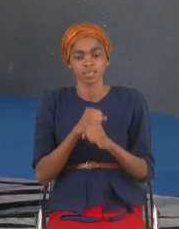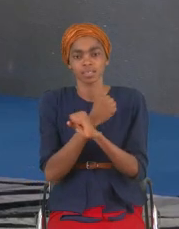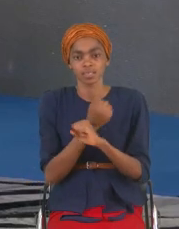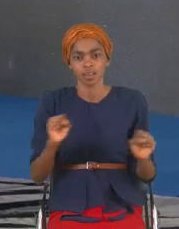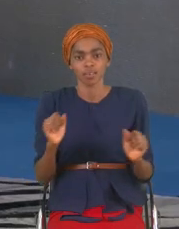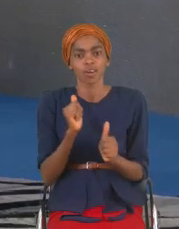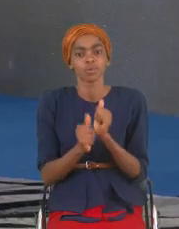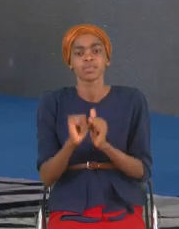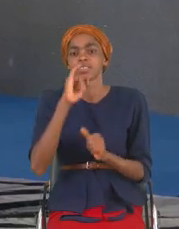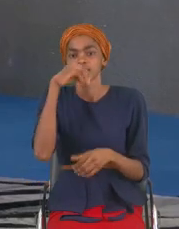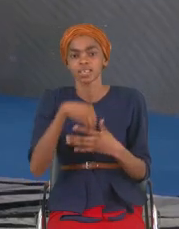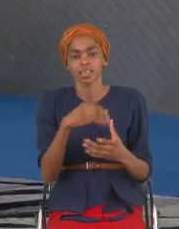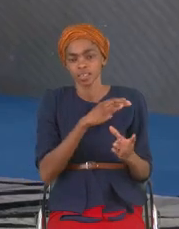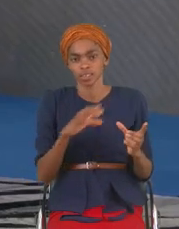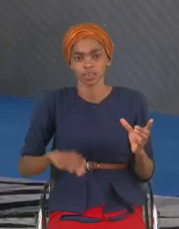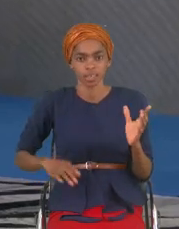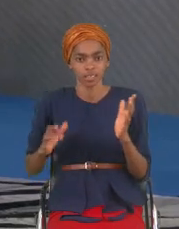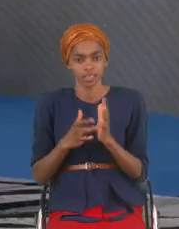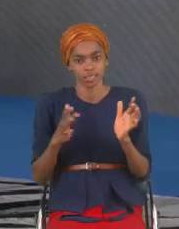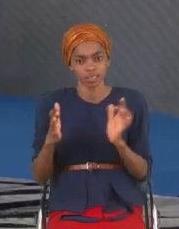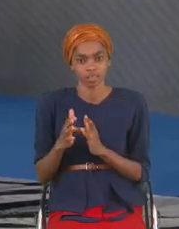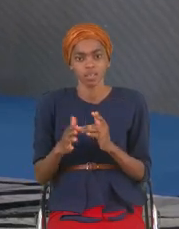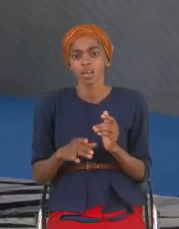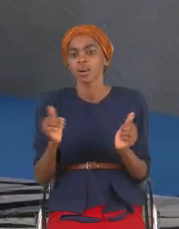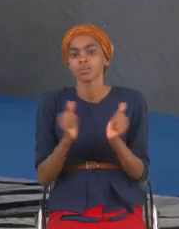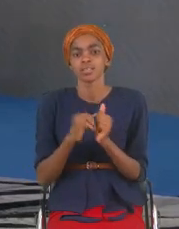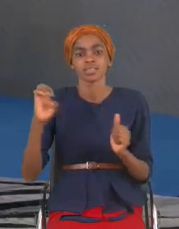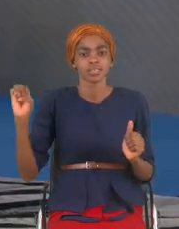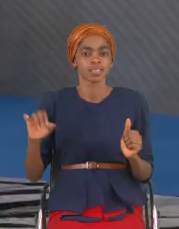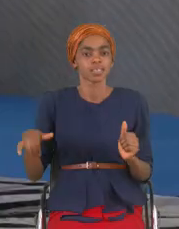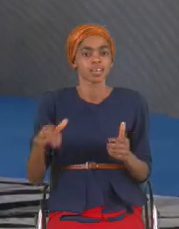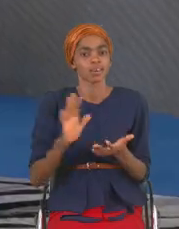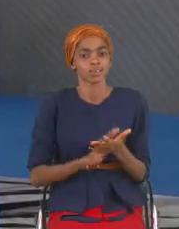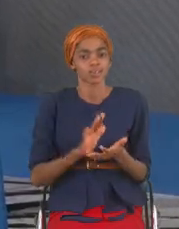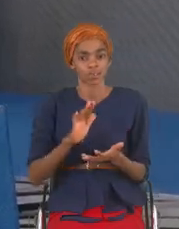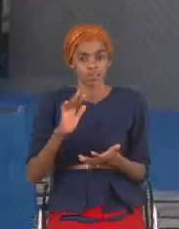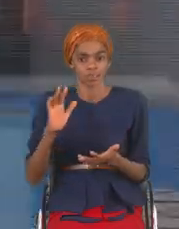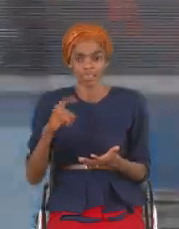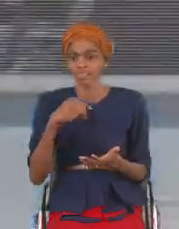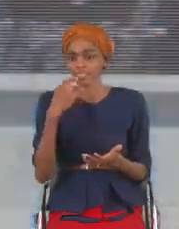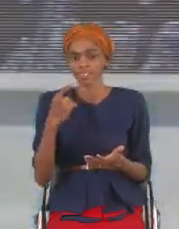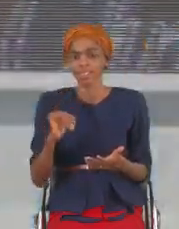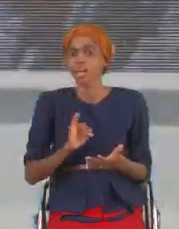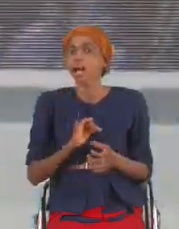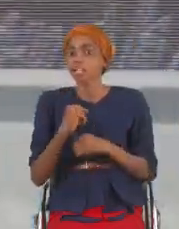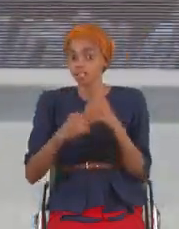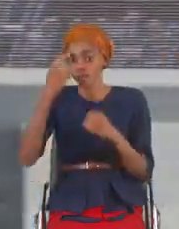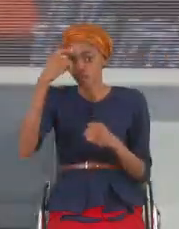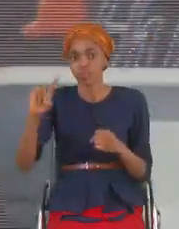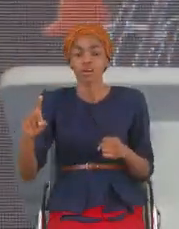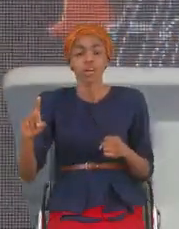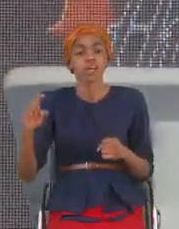which is in Christ Jesus with eternal glory. It says, I suffer for a purpose.